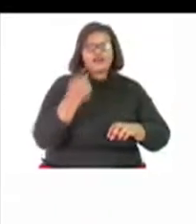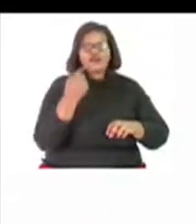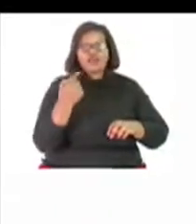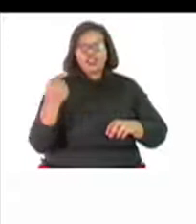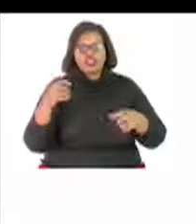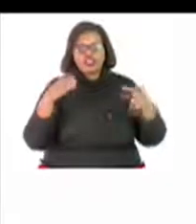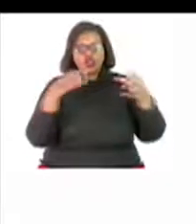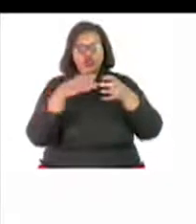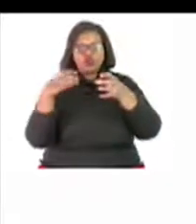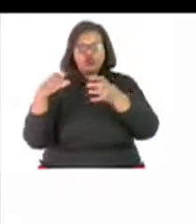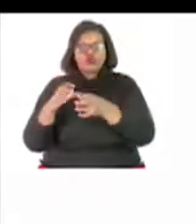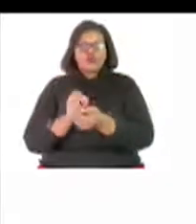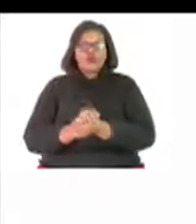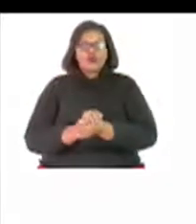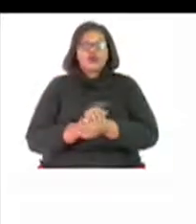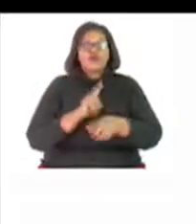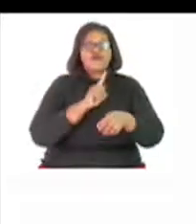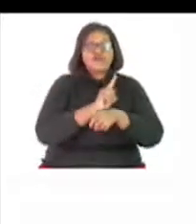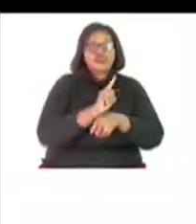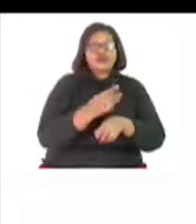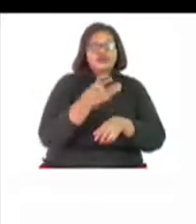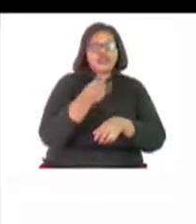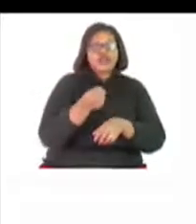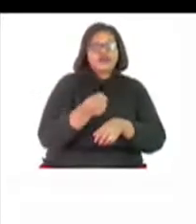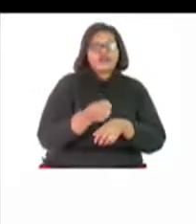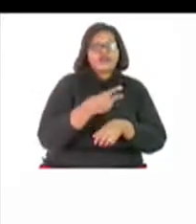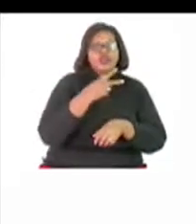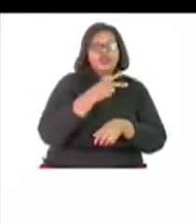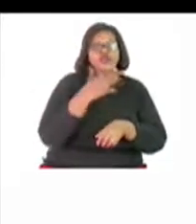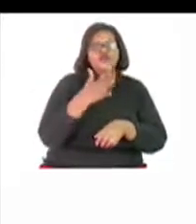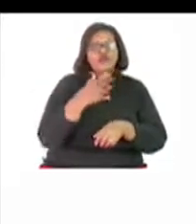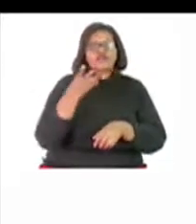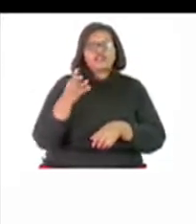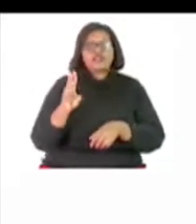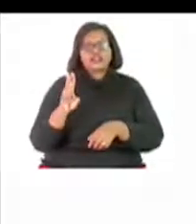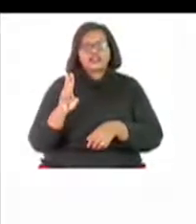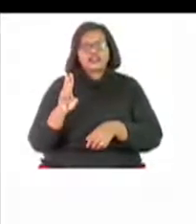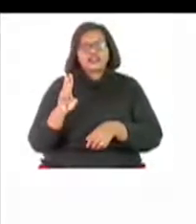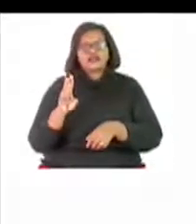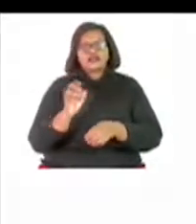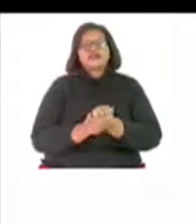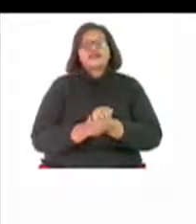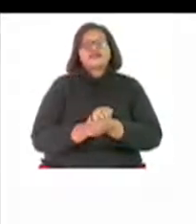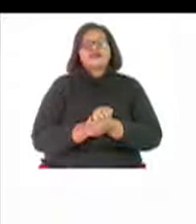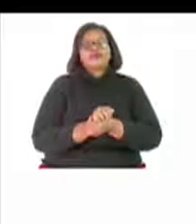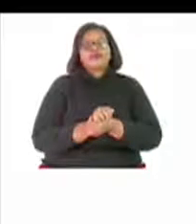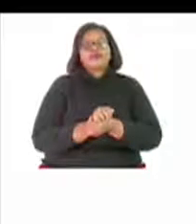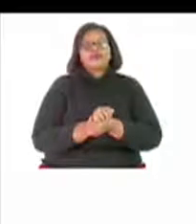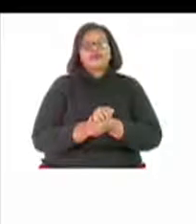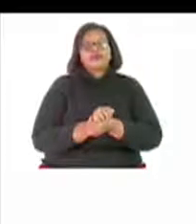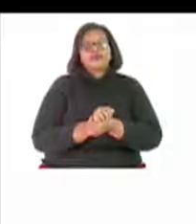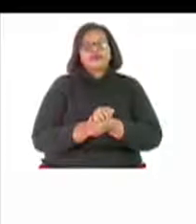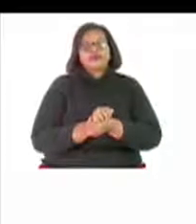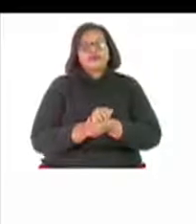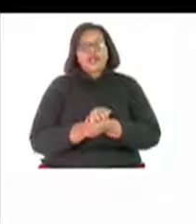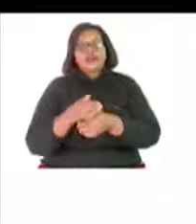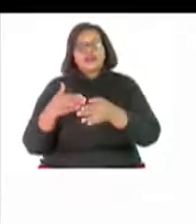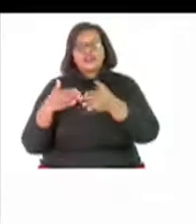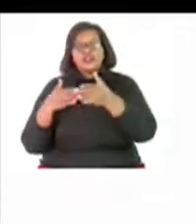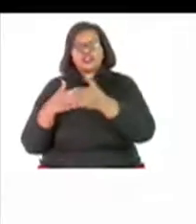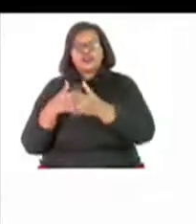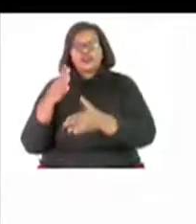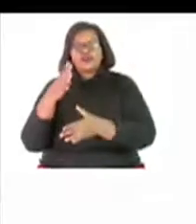first set, we have 2, 5, and 6 up to 40.